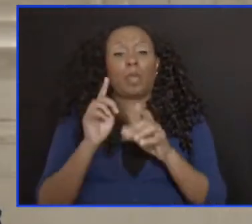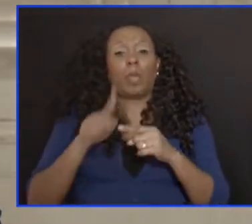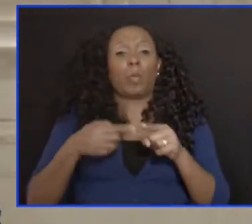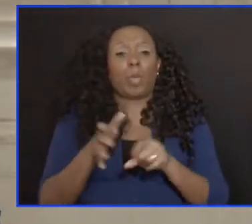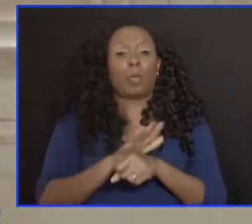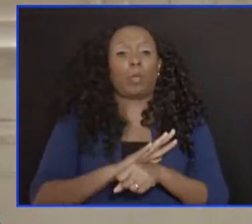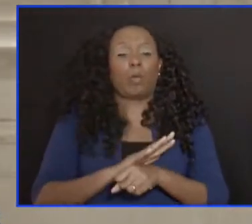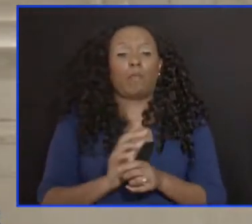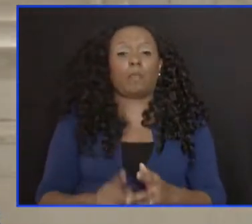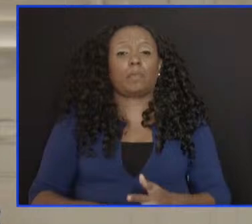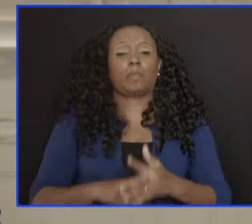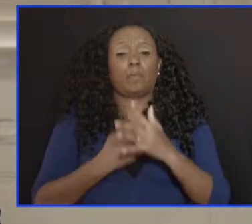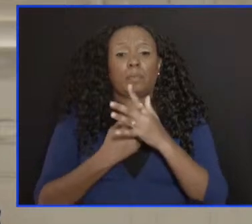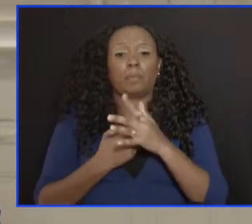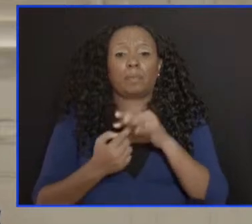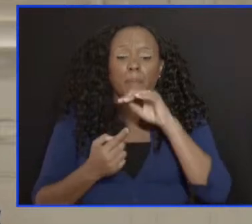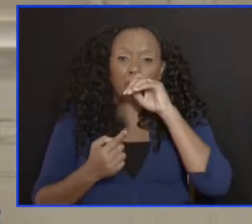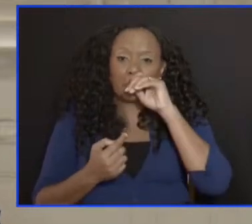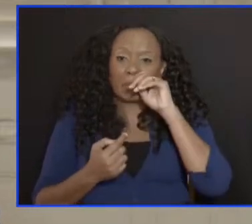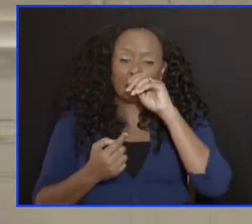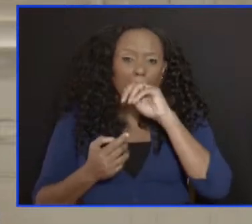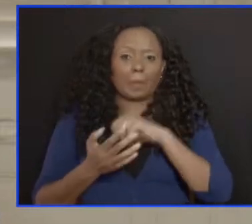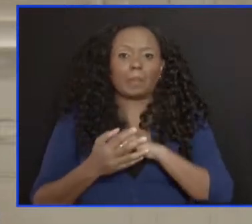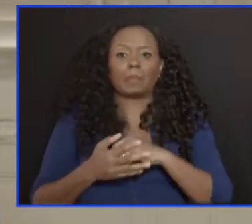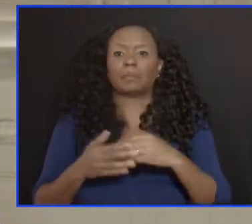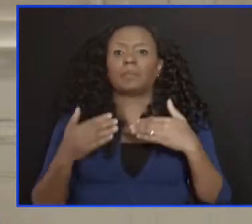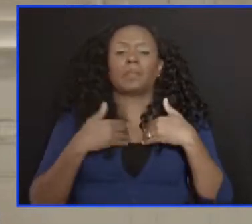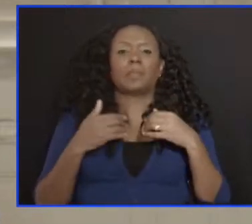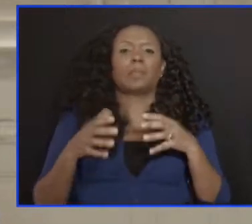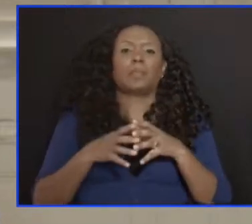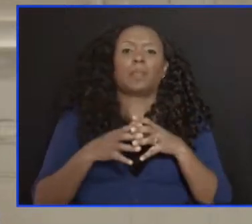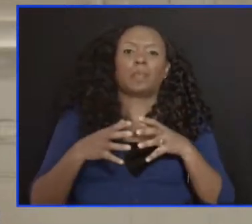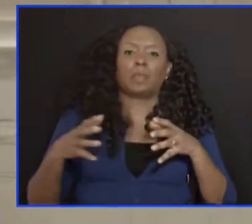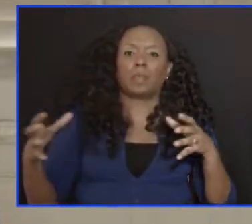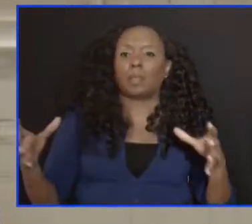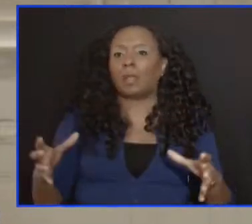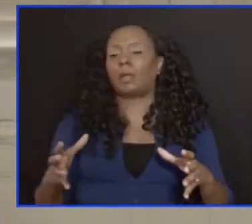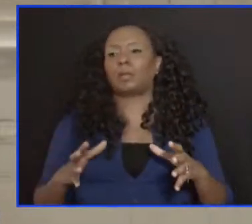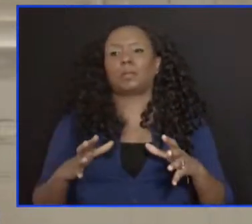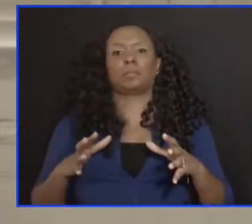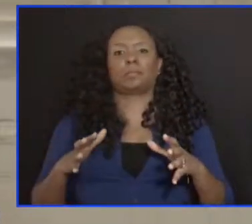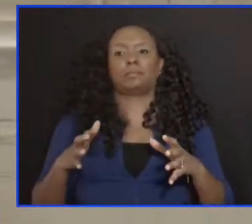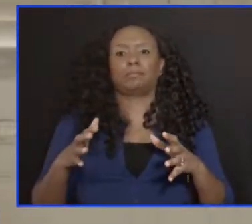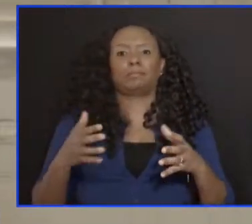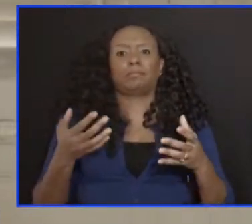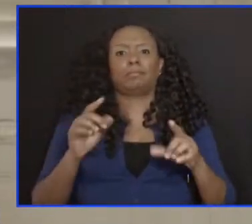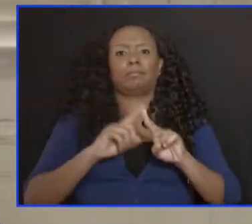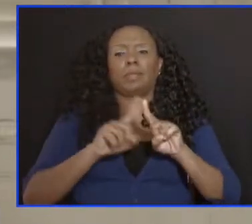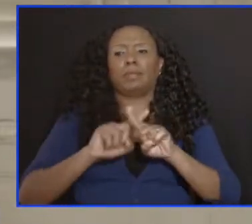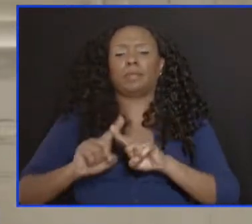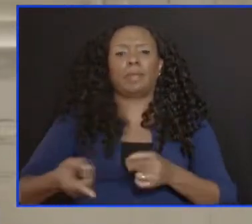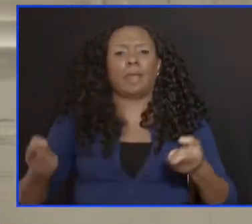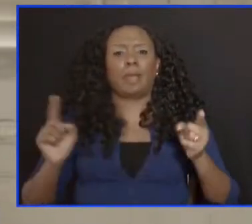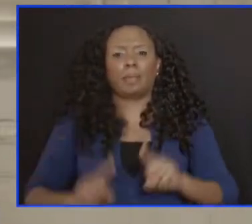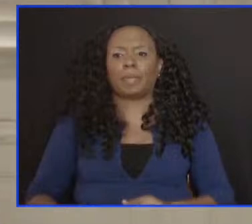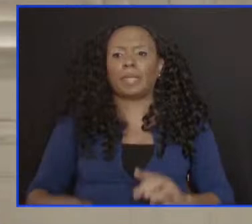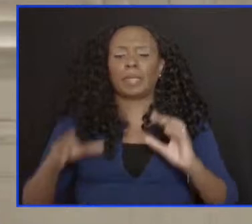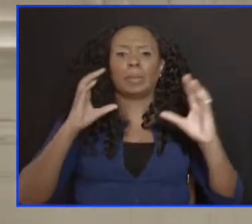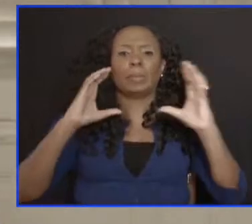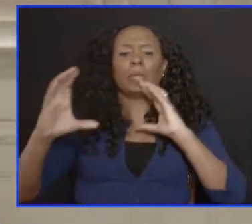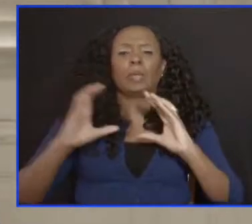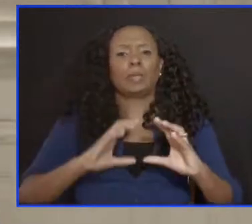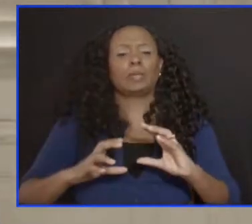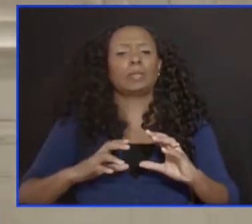road with the number of people we had, with the level of communication that people wanted in that context. It was difficult. I think what